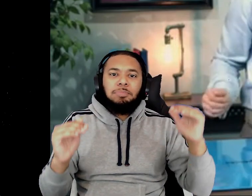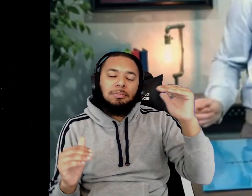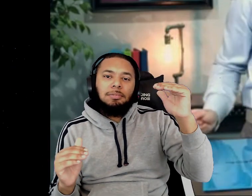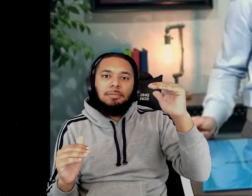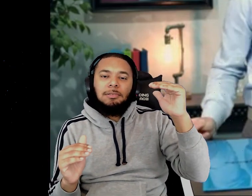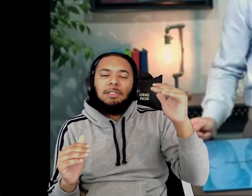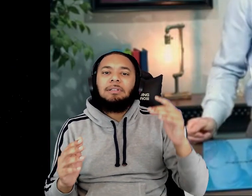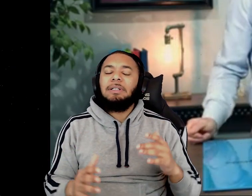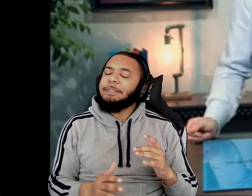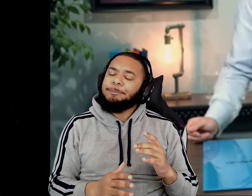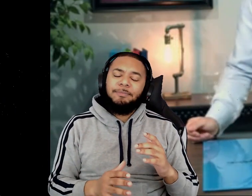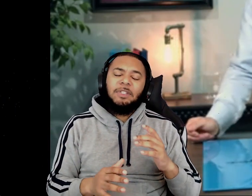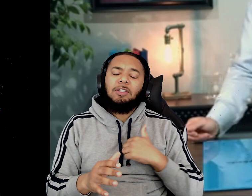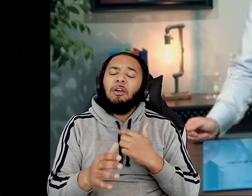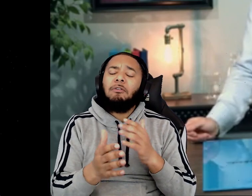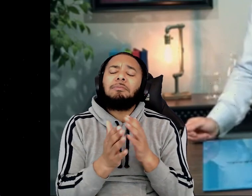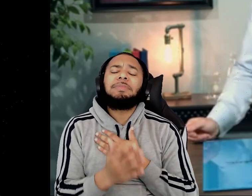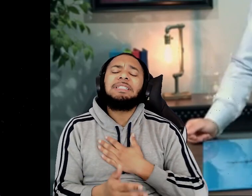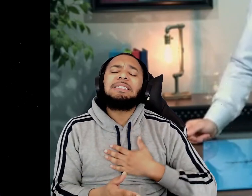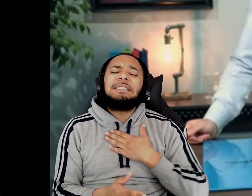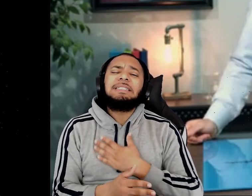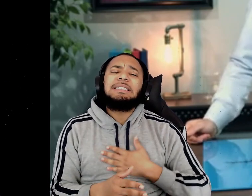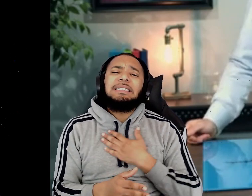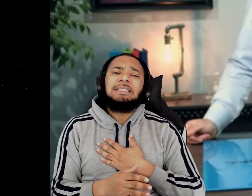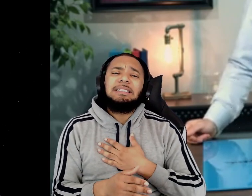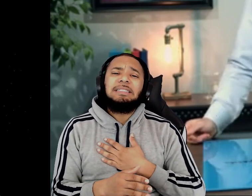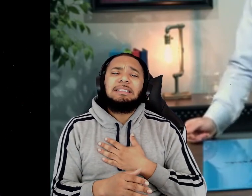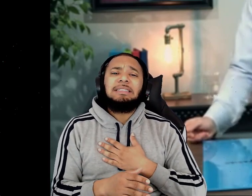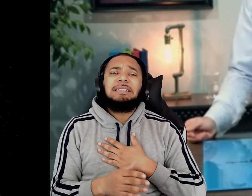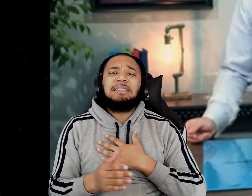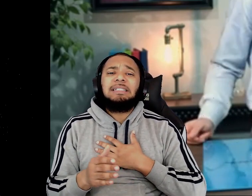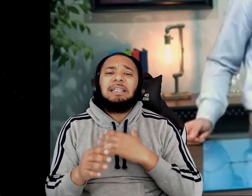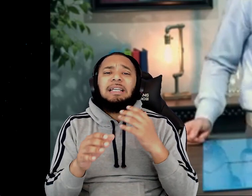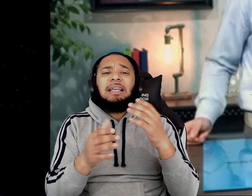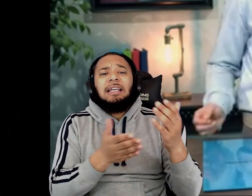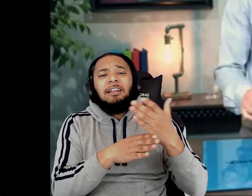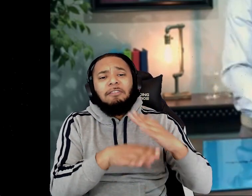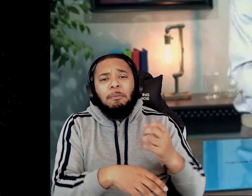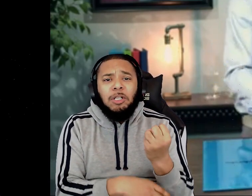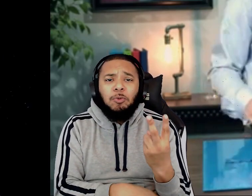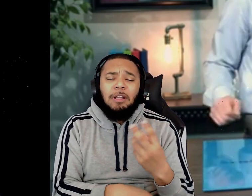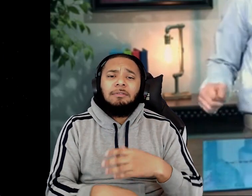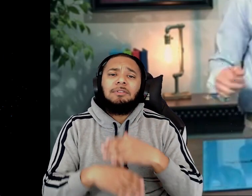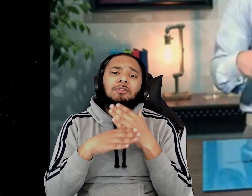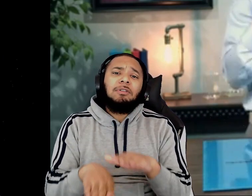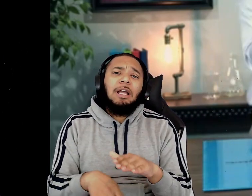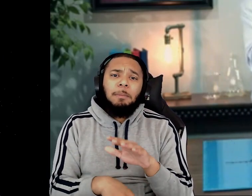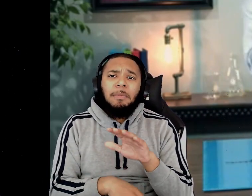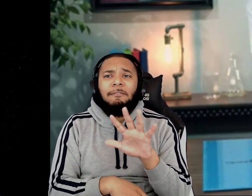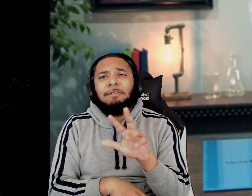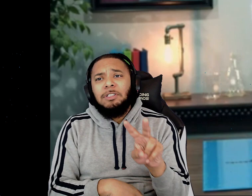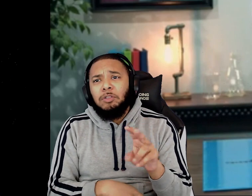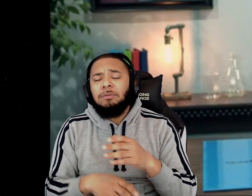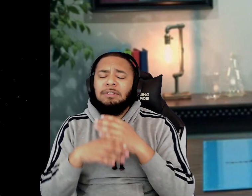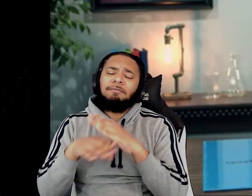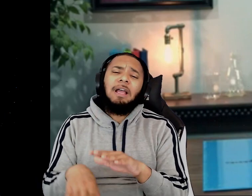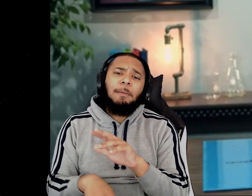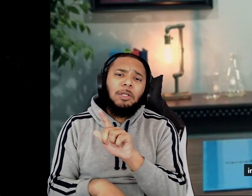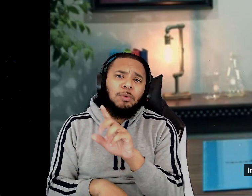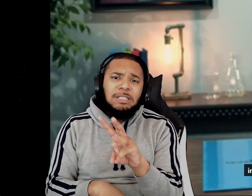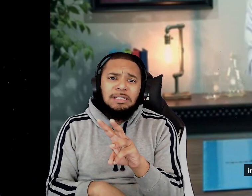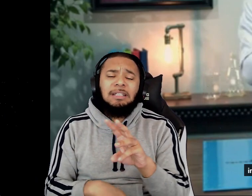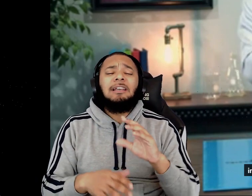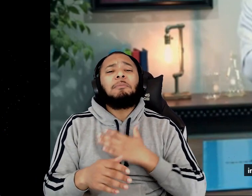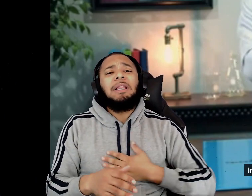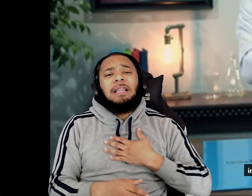you, please, divide by 12, divide by 52, divide by 26, figure out in